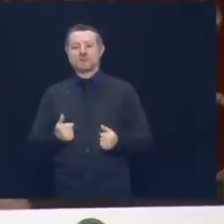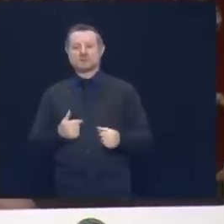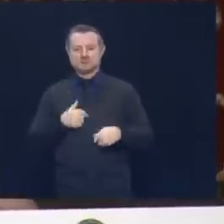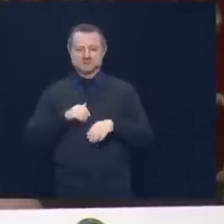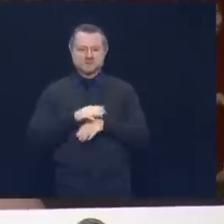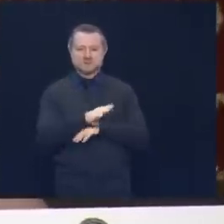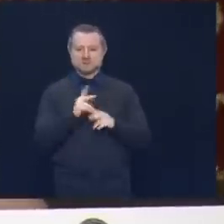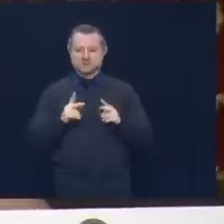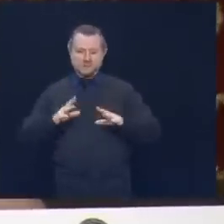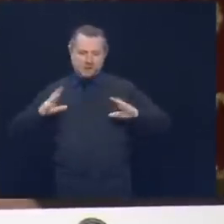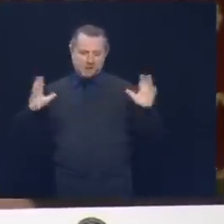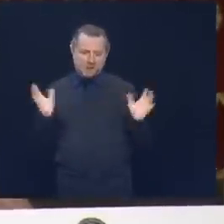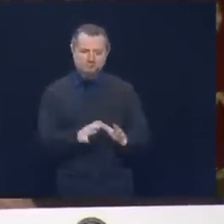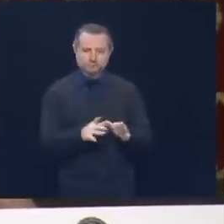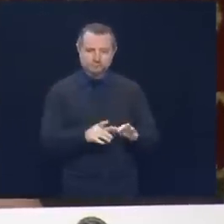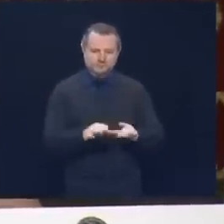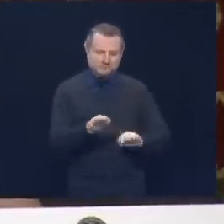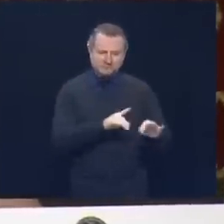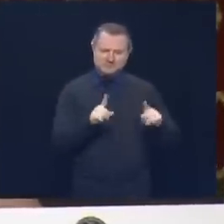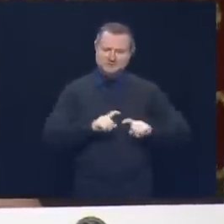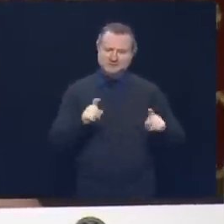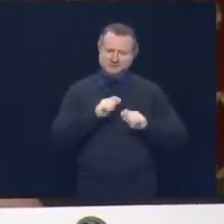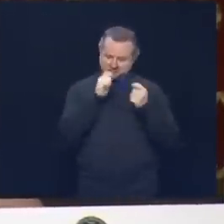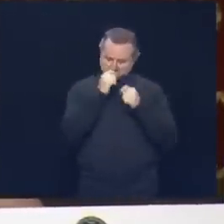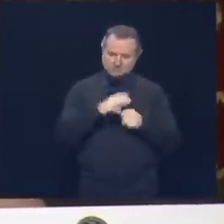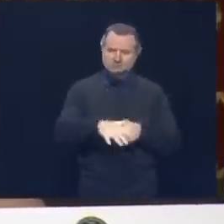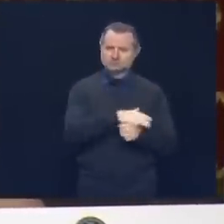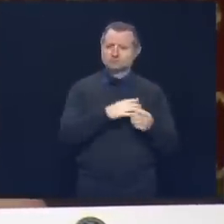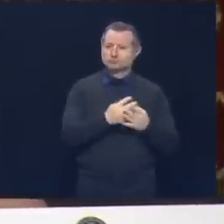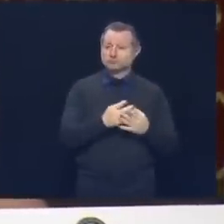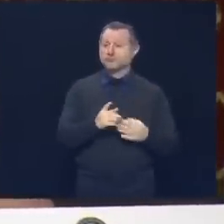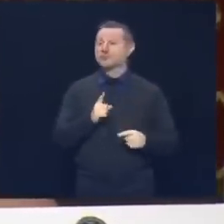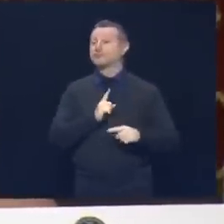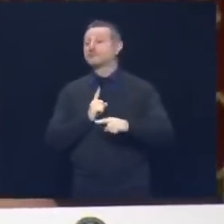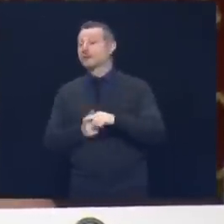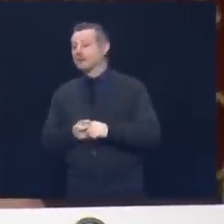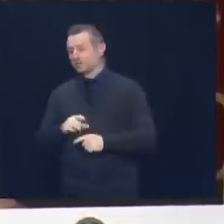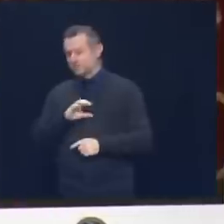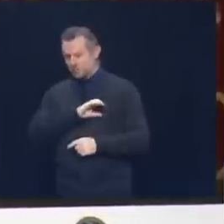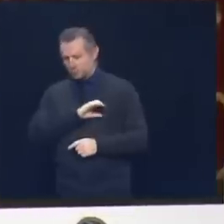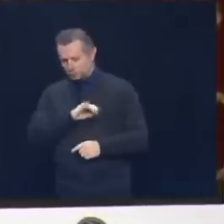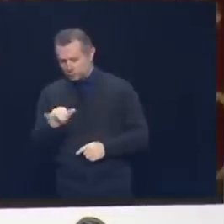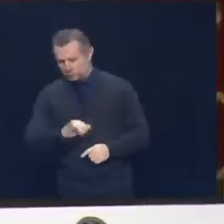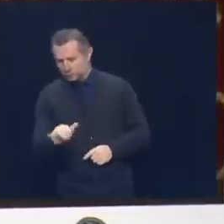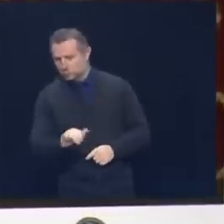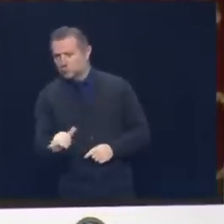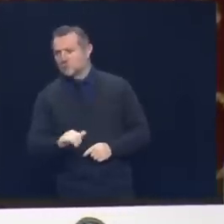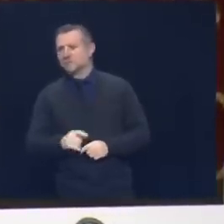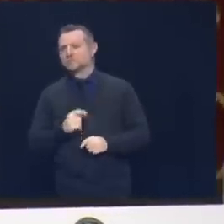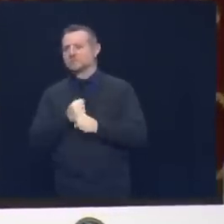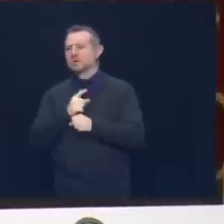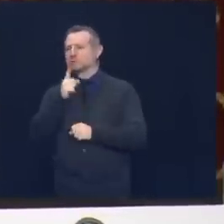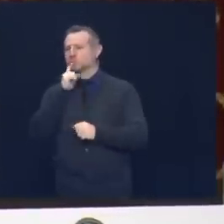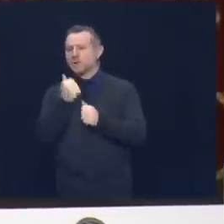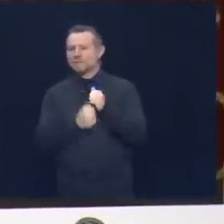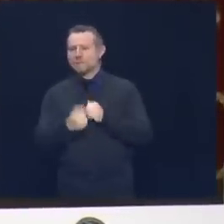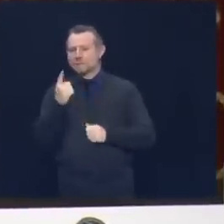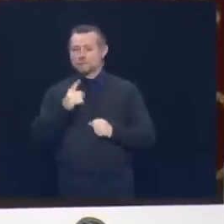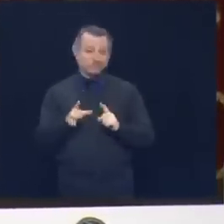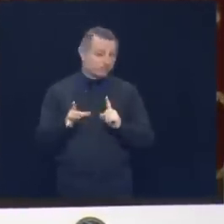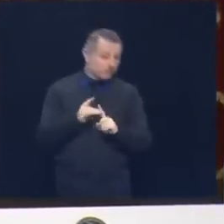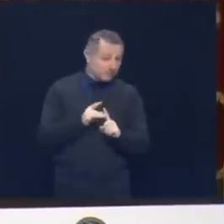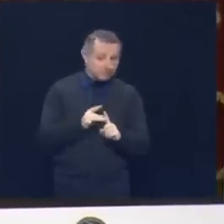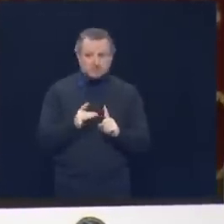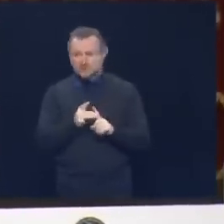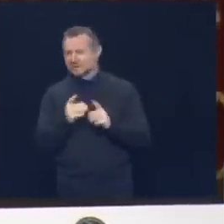testing. We're testing every single prisoner and the CEOs and taking proper precautions along the way, making sure that anyone that is positive is immediately